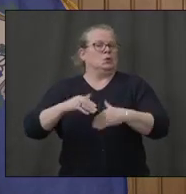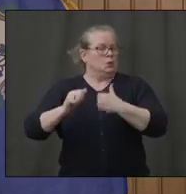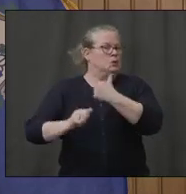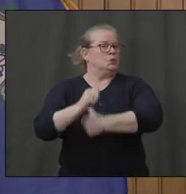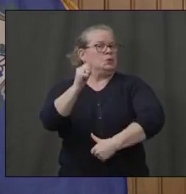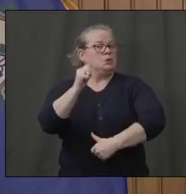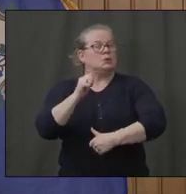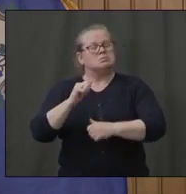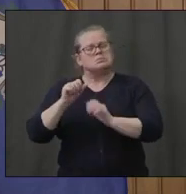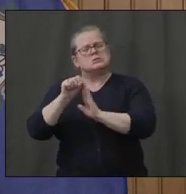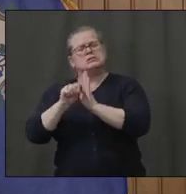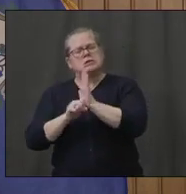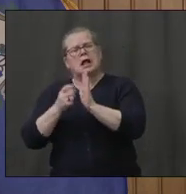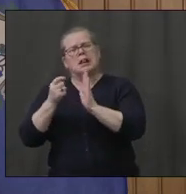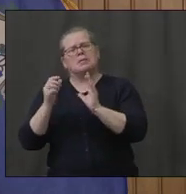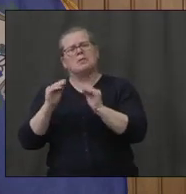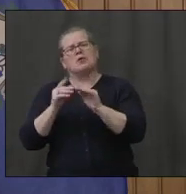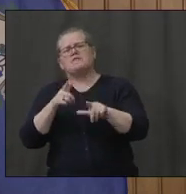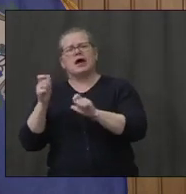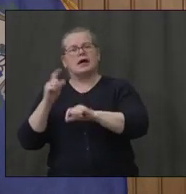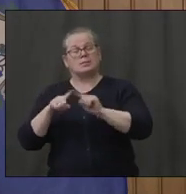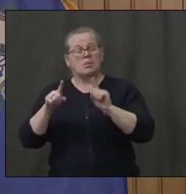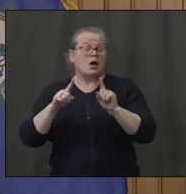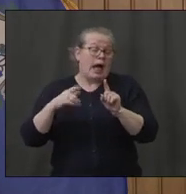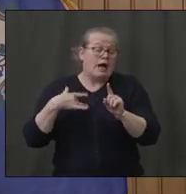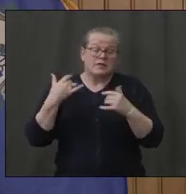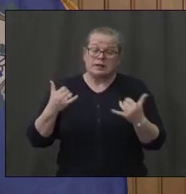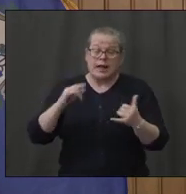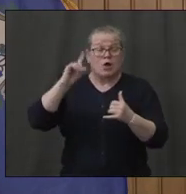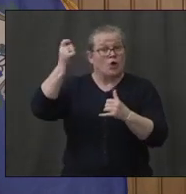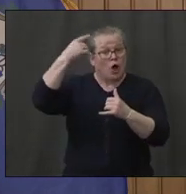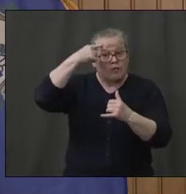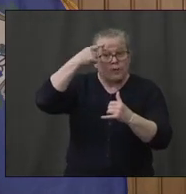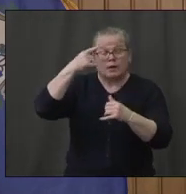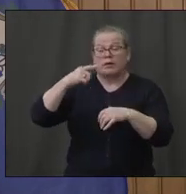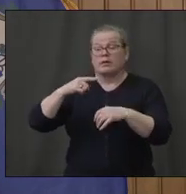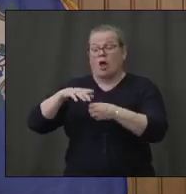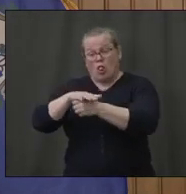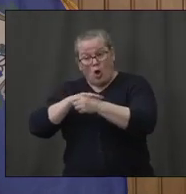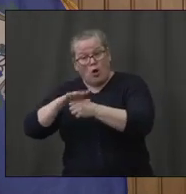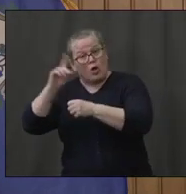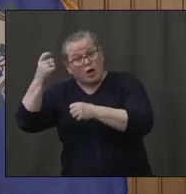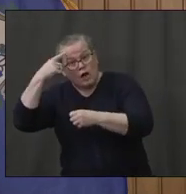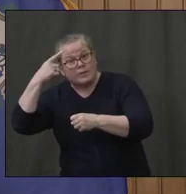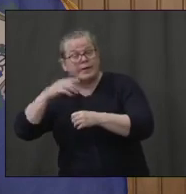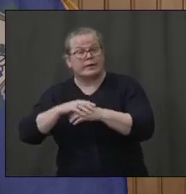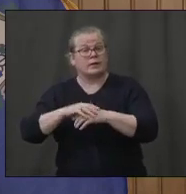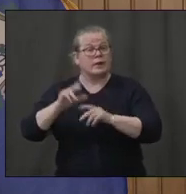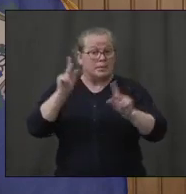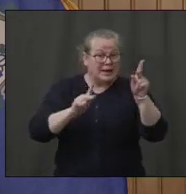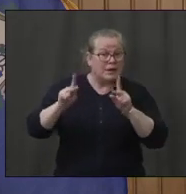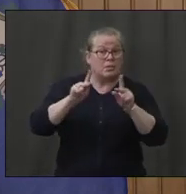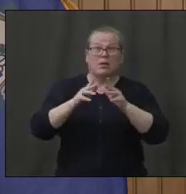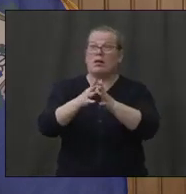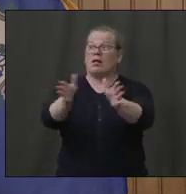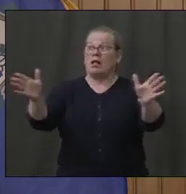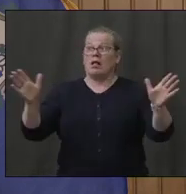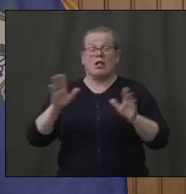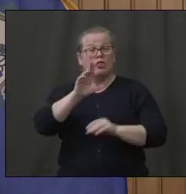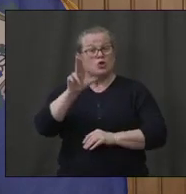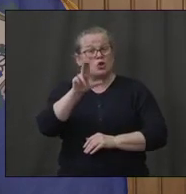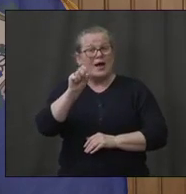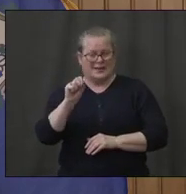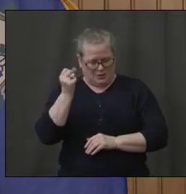the federal government, the state government, the local government, the citizens understand what we got to do and how we get through this